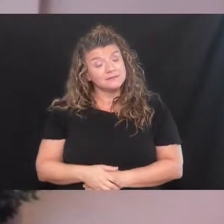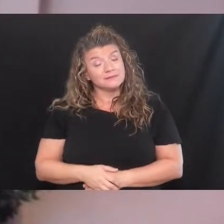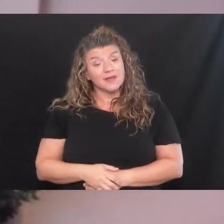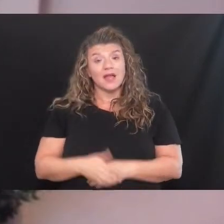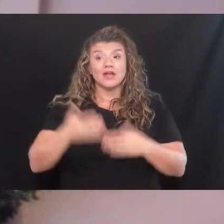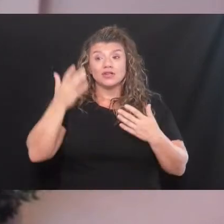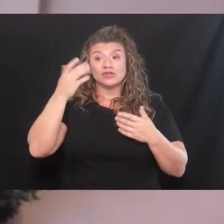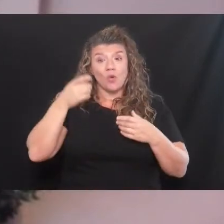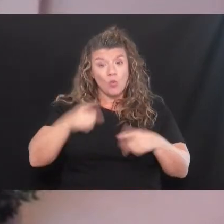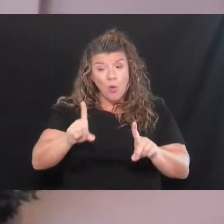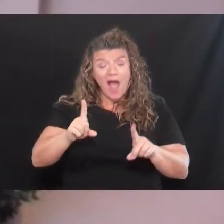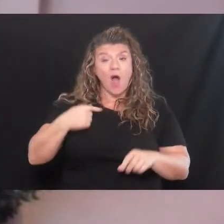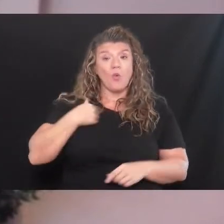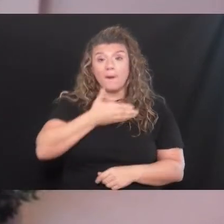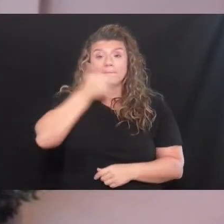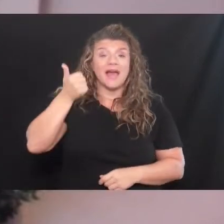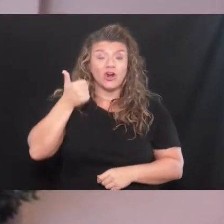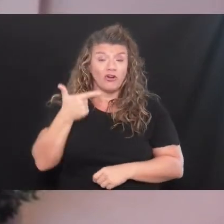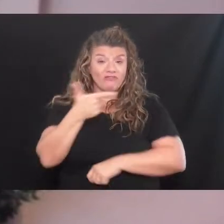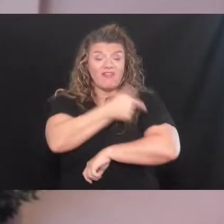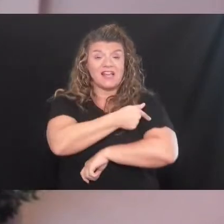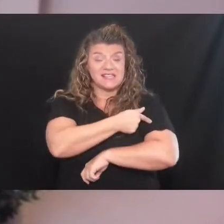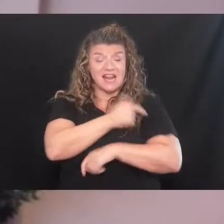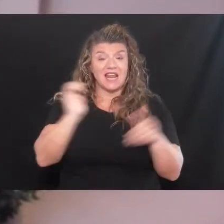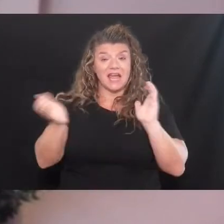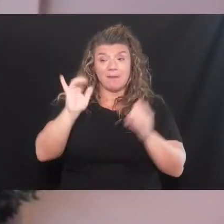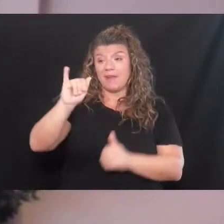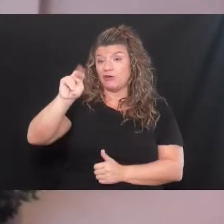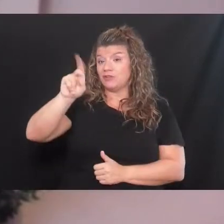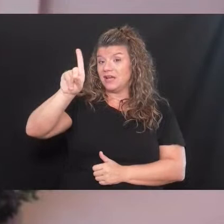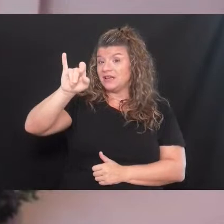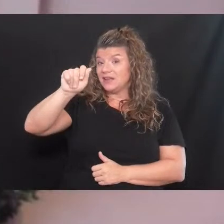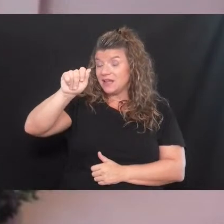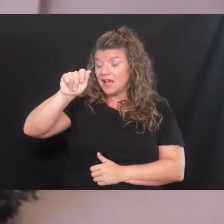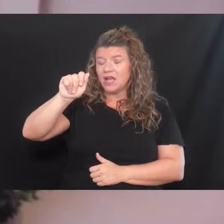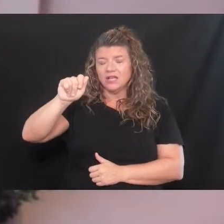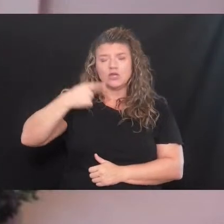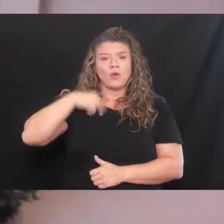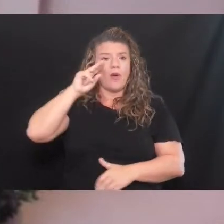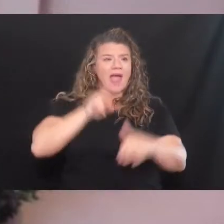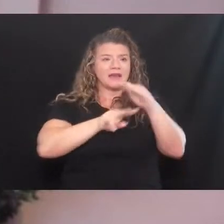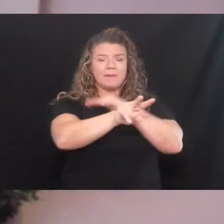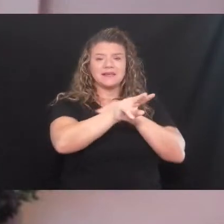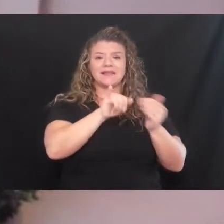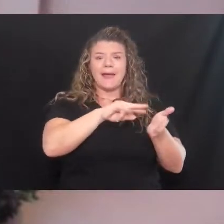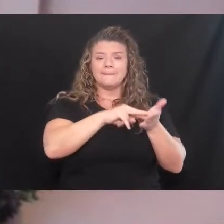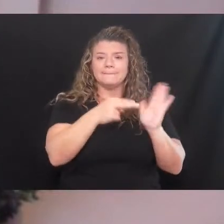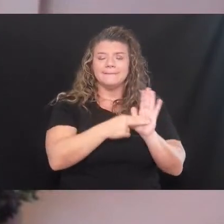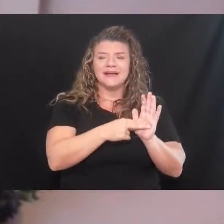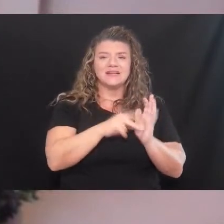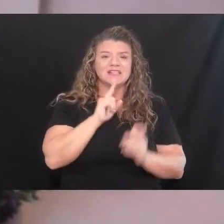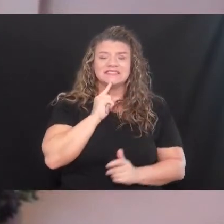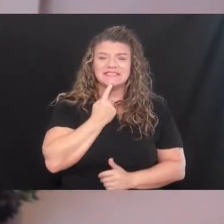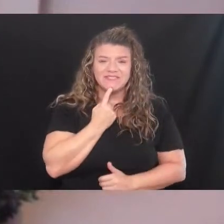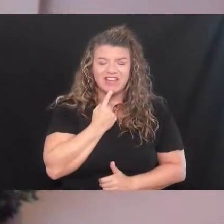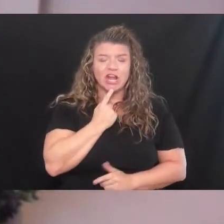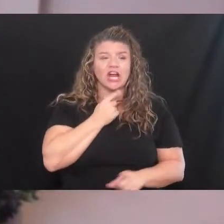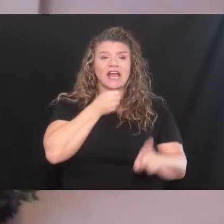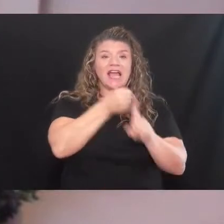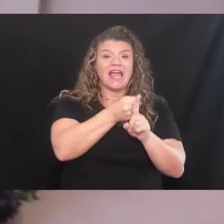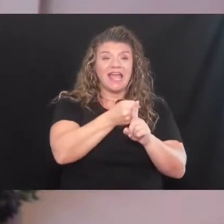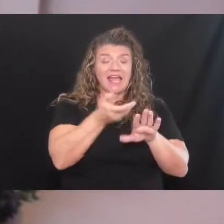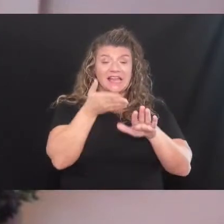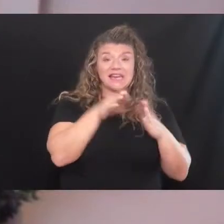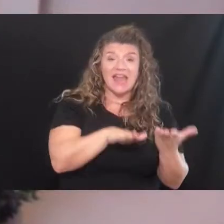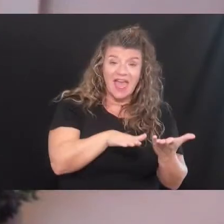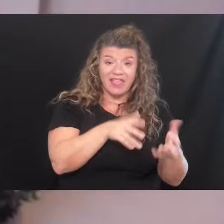are certainly better vaccinated than India, and we would anticipate that we wouldn't have that severe an outcome, we see that